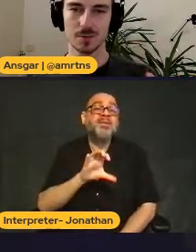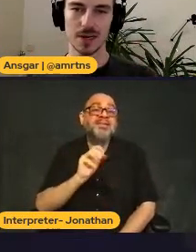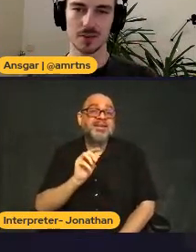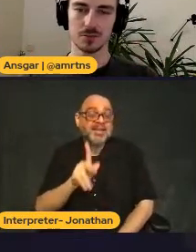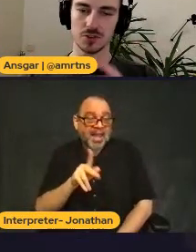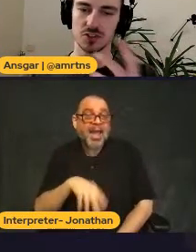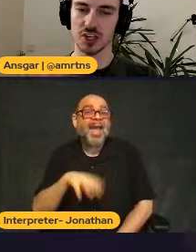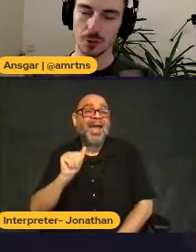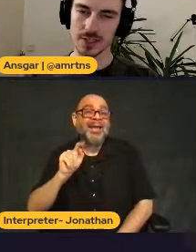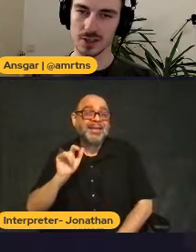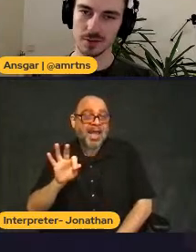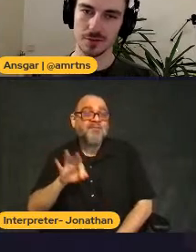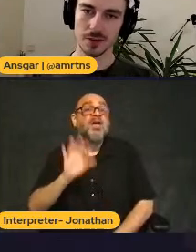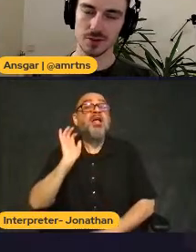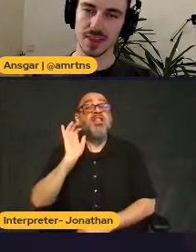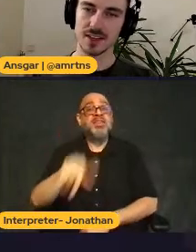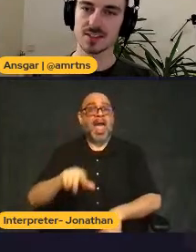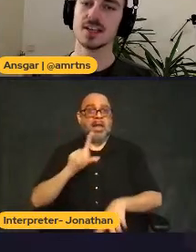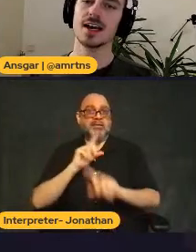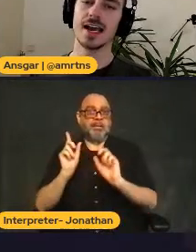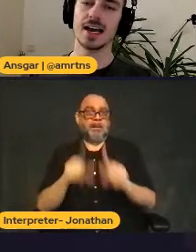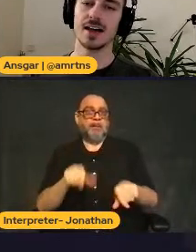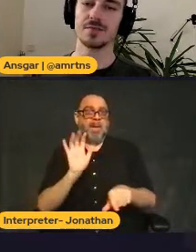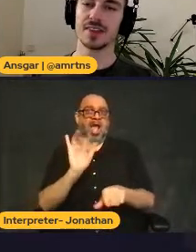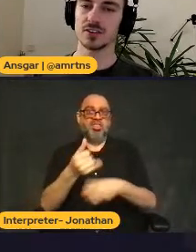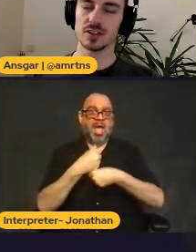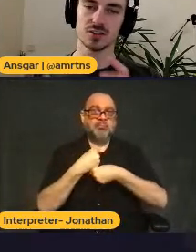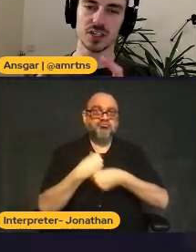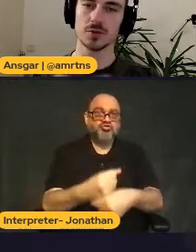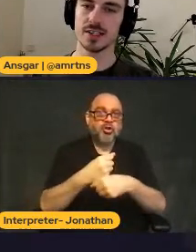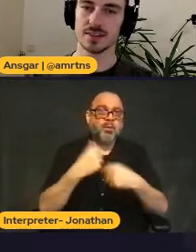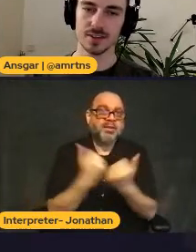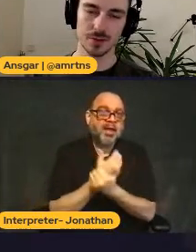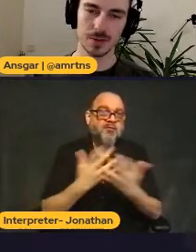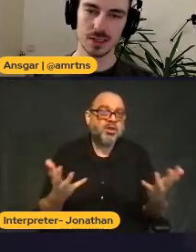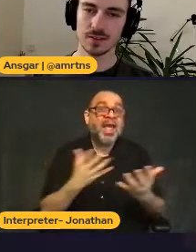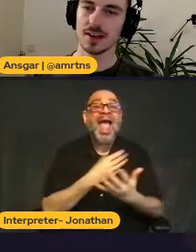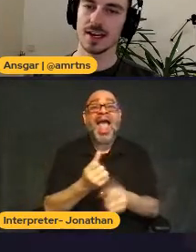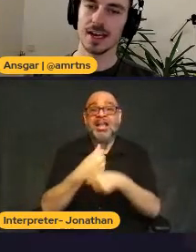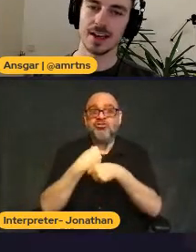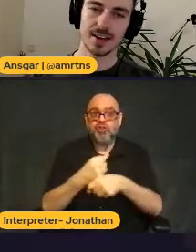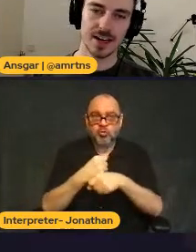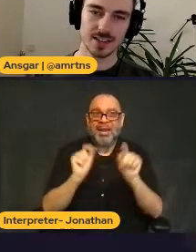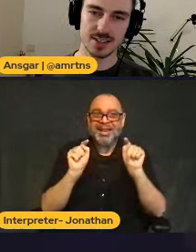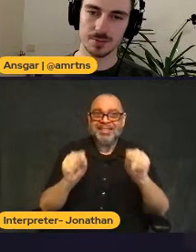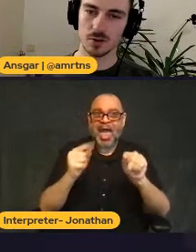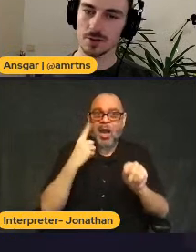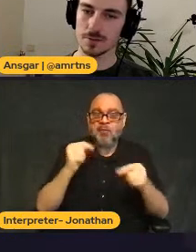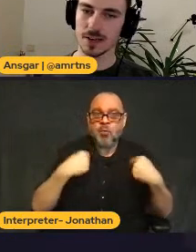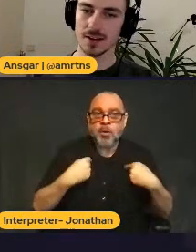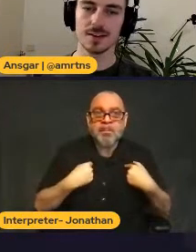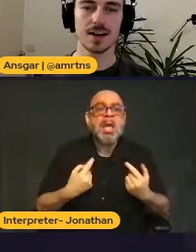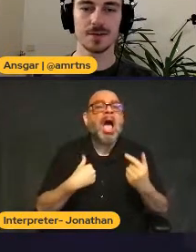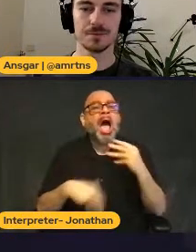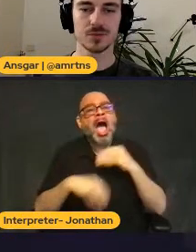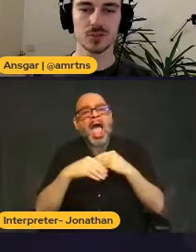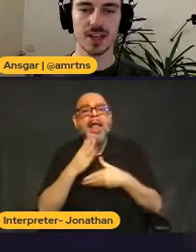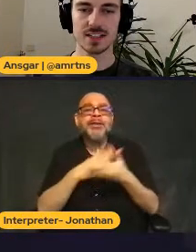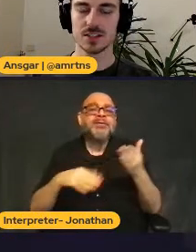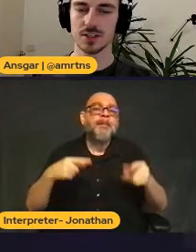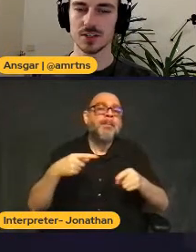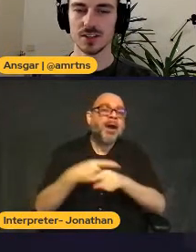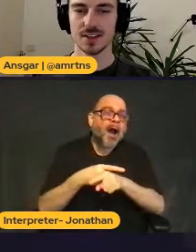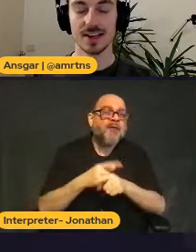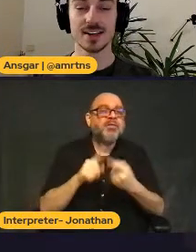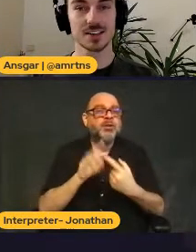is the command which generates all of those things. And that also generated this for me. And I added some config to